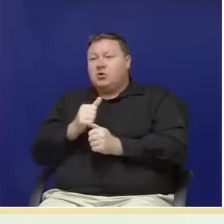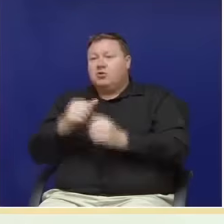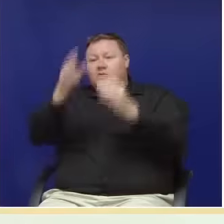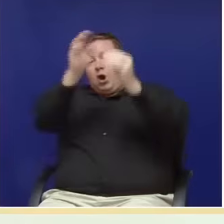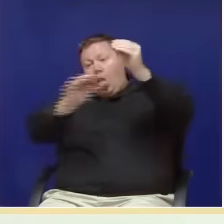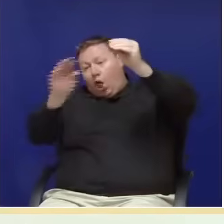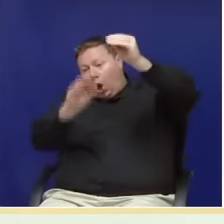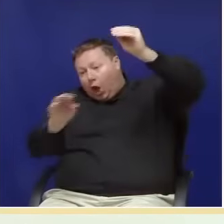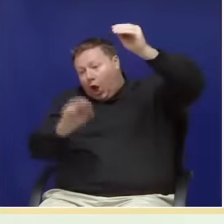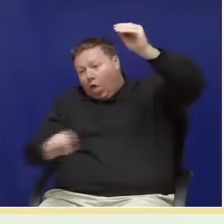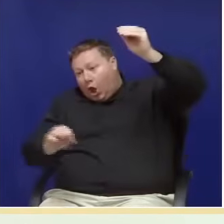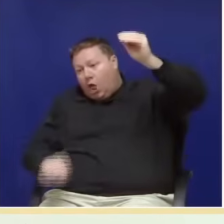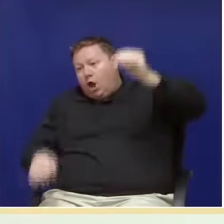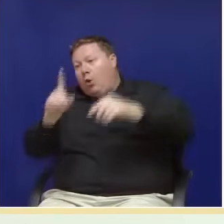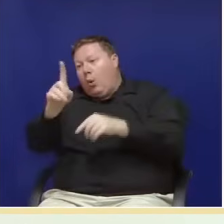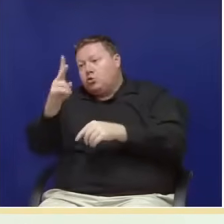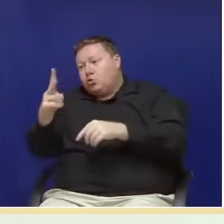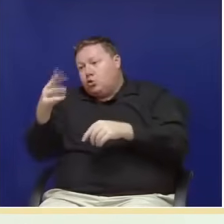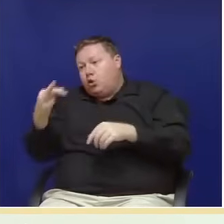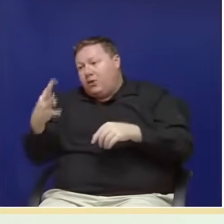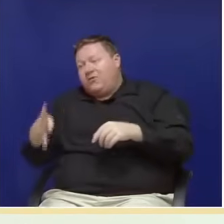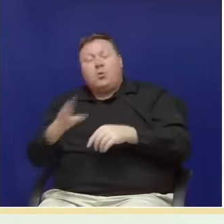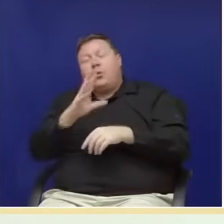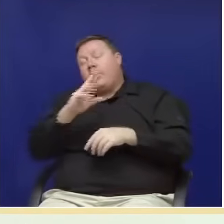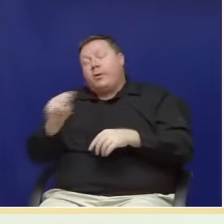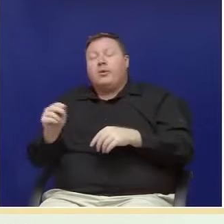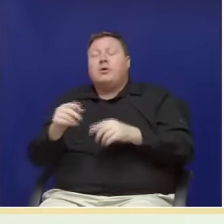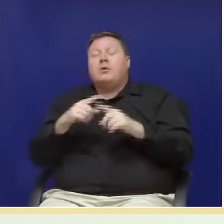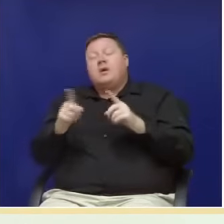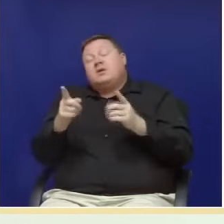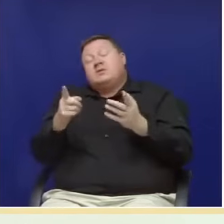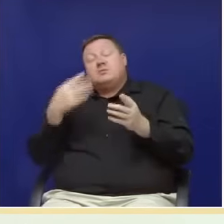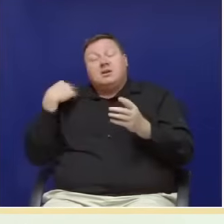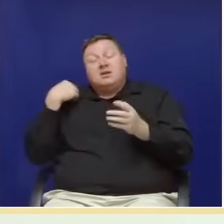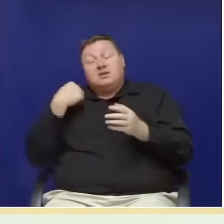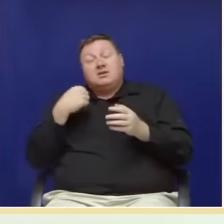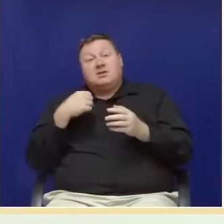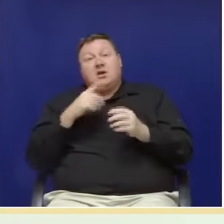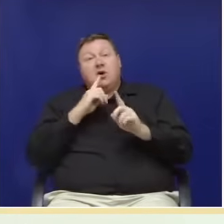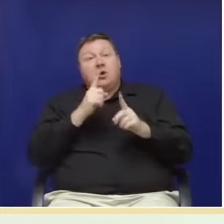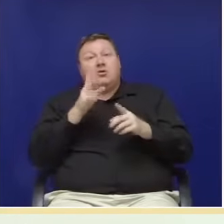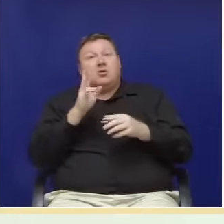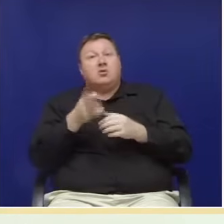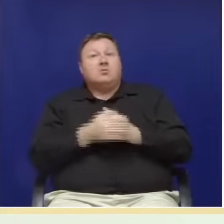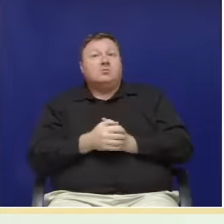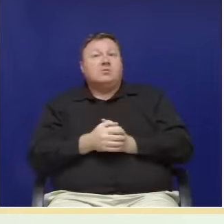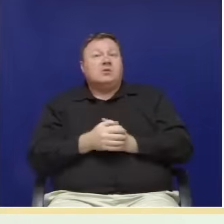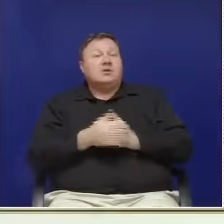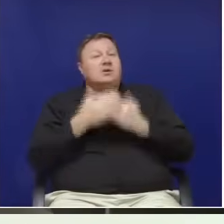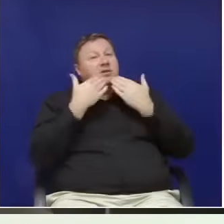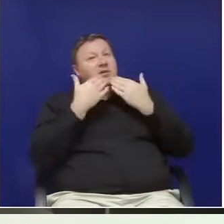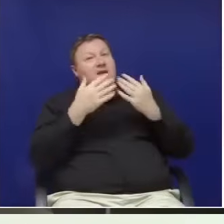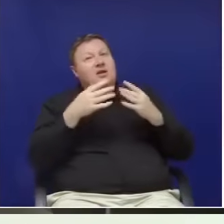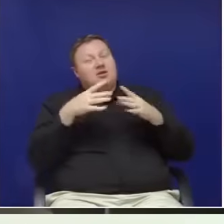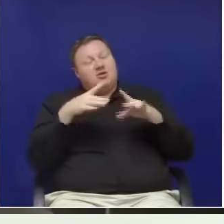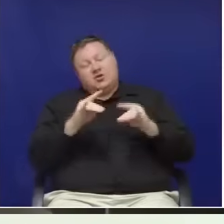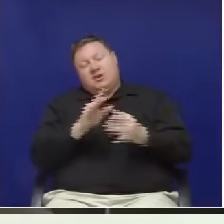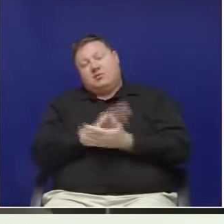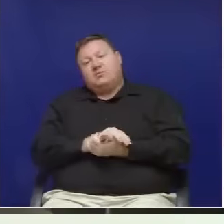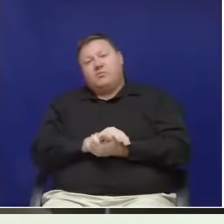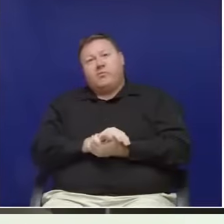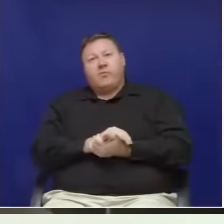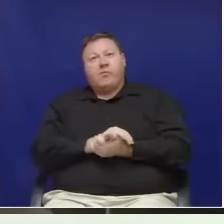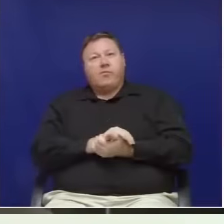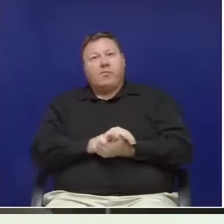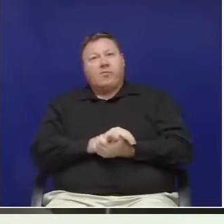subsections, but I'm quite sure the Minister will give it a go. Thank you, Chair. Happy to give it a go. I